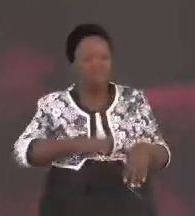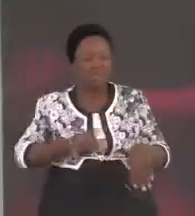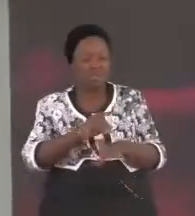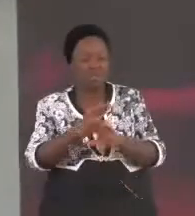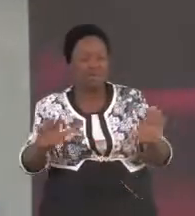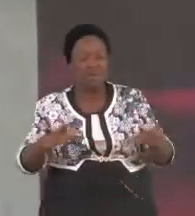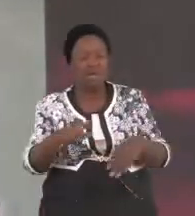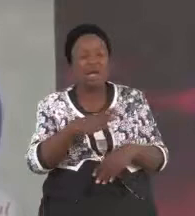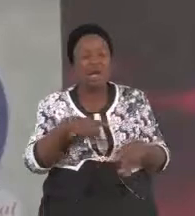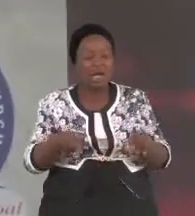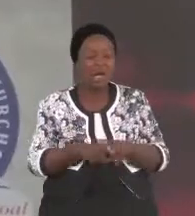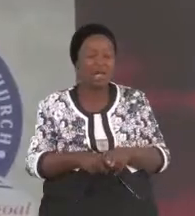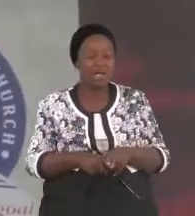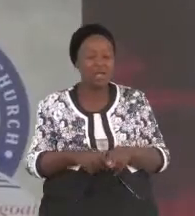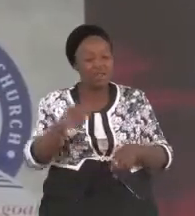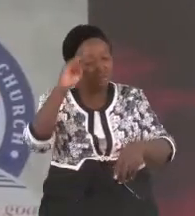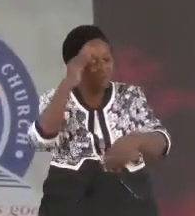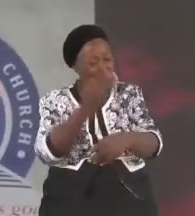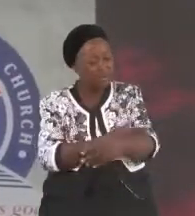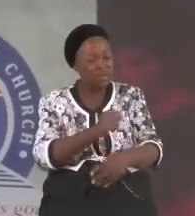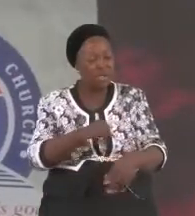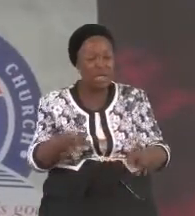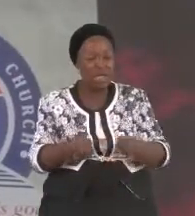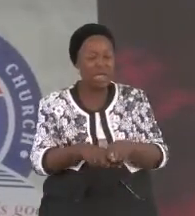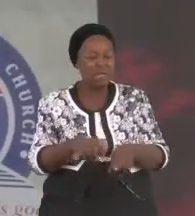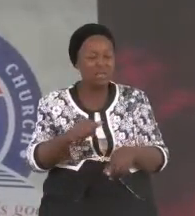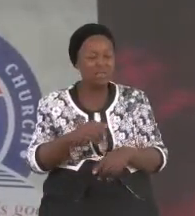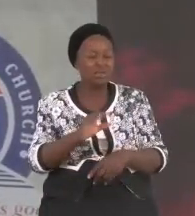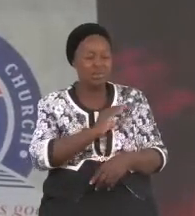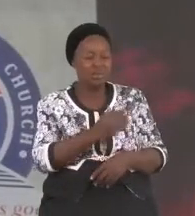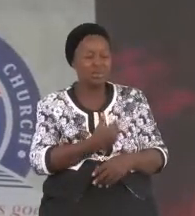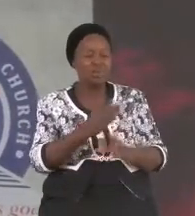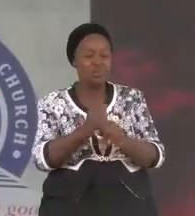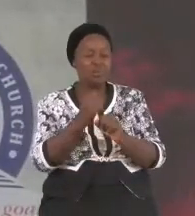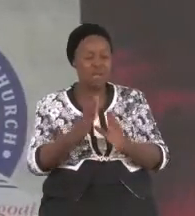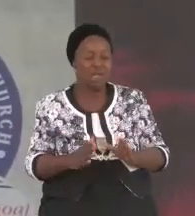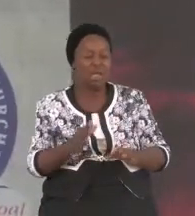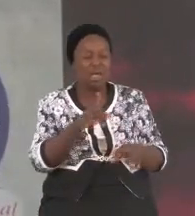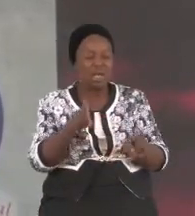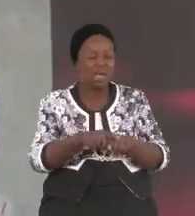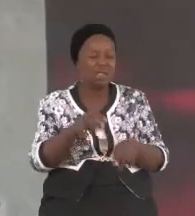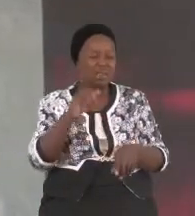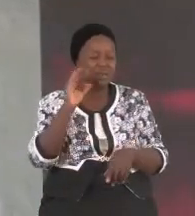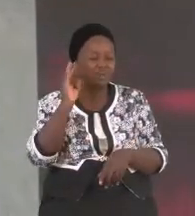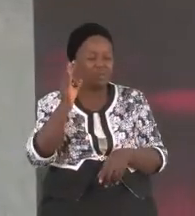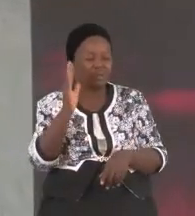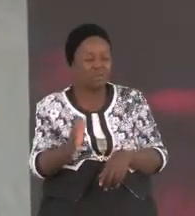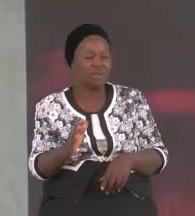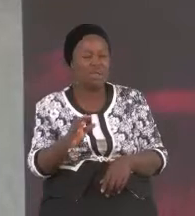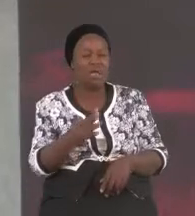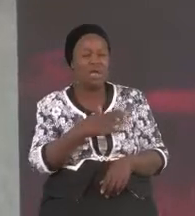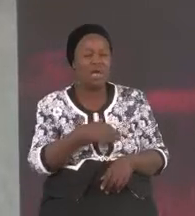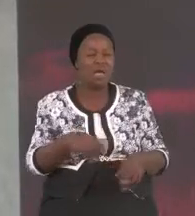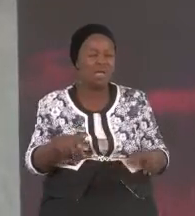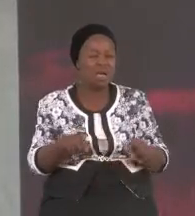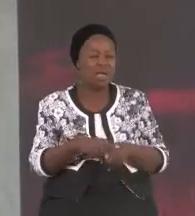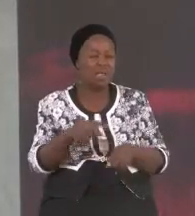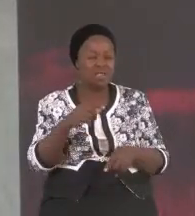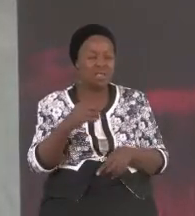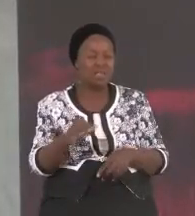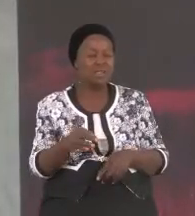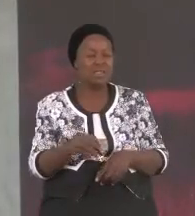sons, as soul winners, as ministers, and as the declarers of